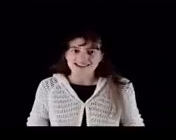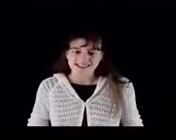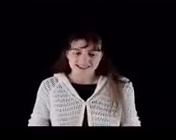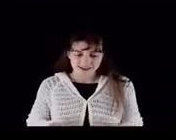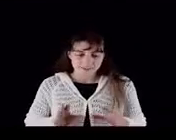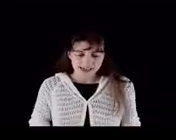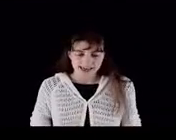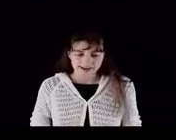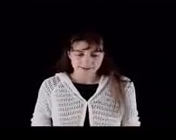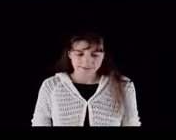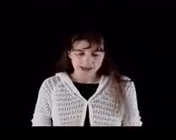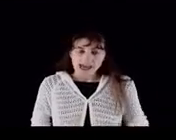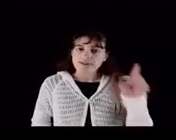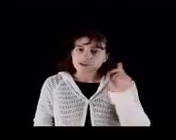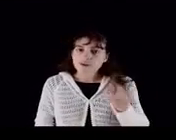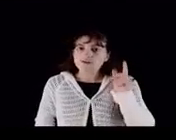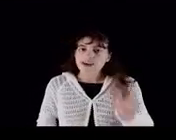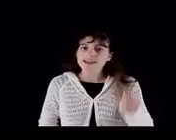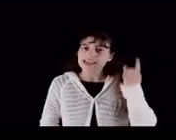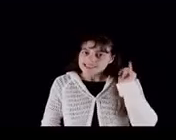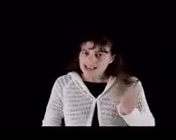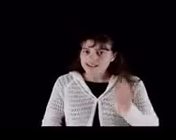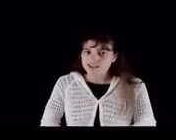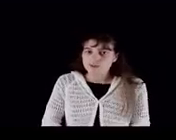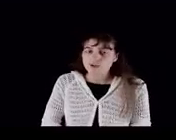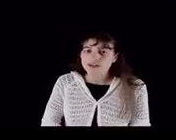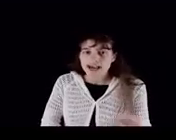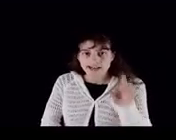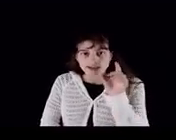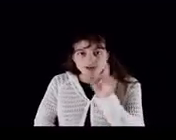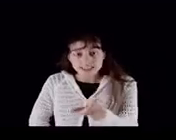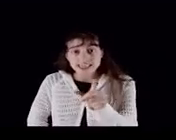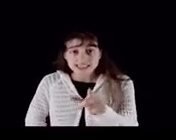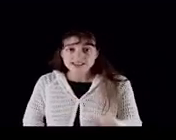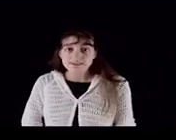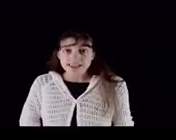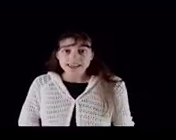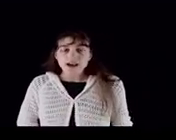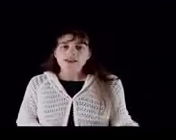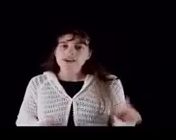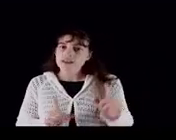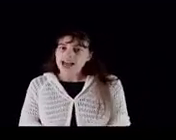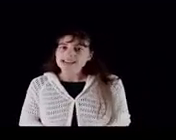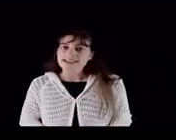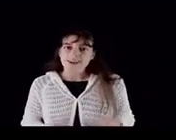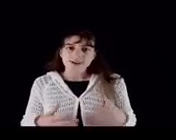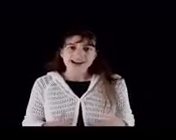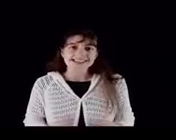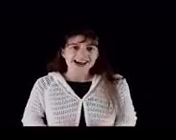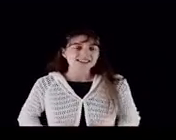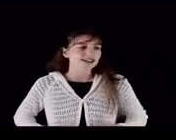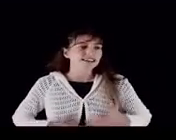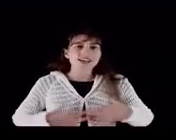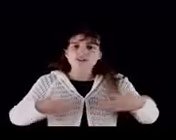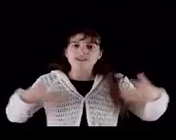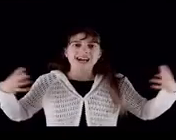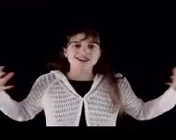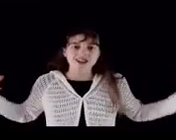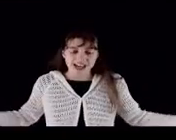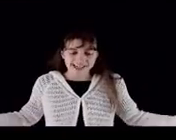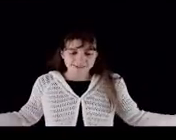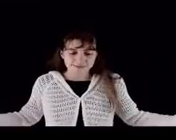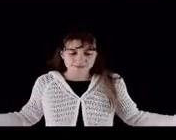cannot be hid. If your family is set in this world and is seeking to be the light that Christ has to let your